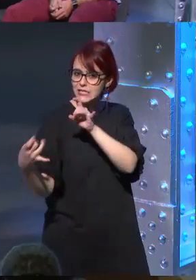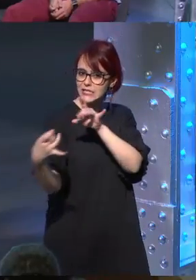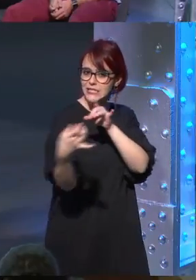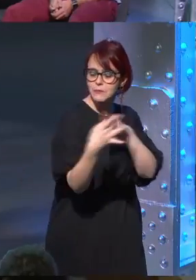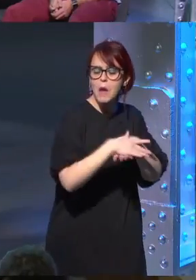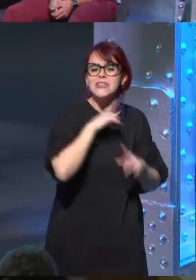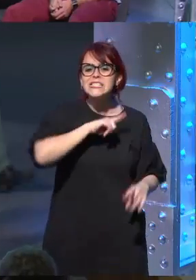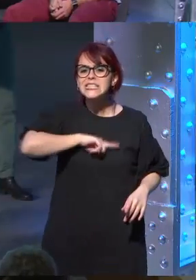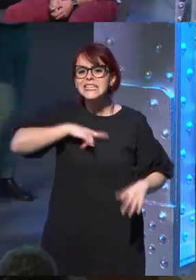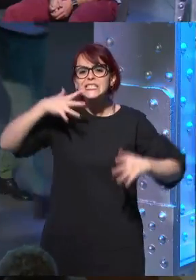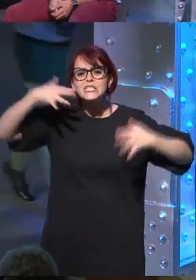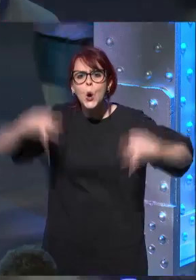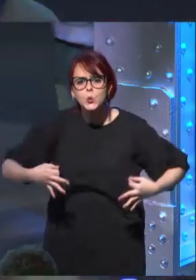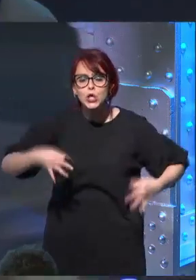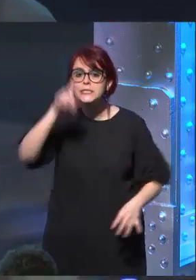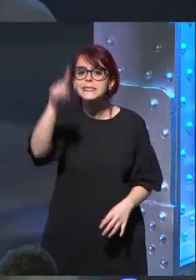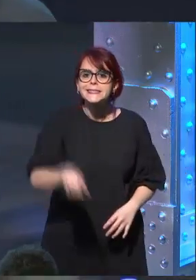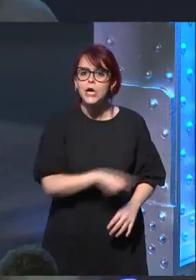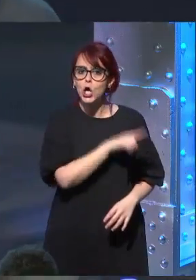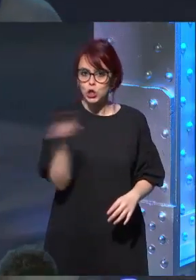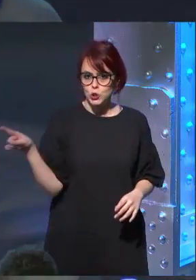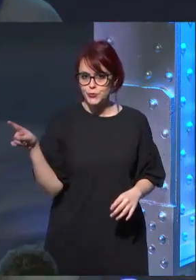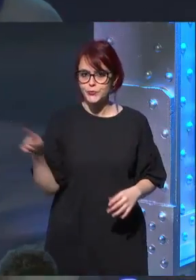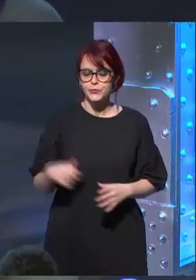your friends through social media, etc., do you feel safe?